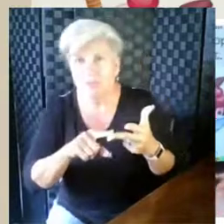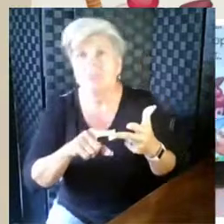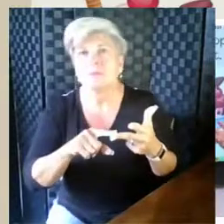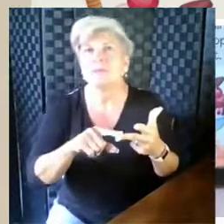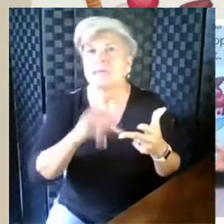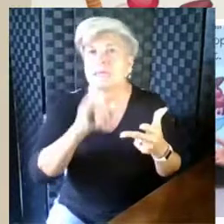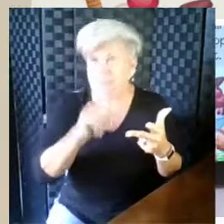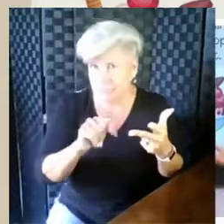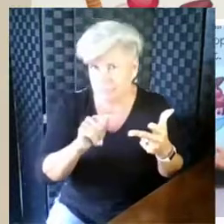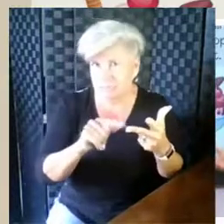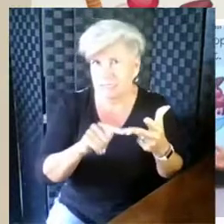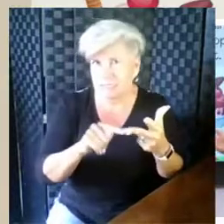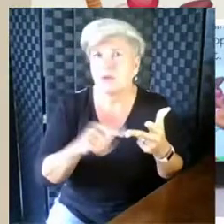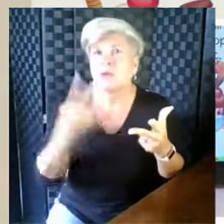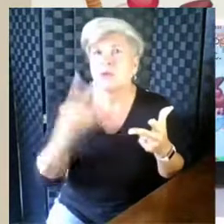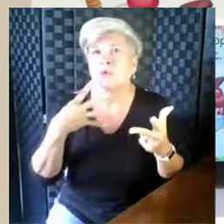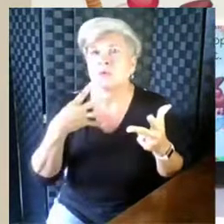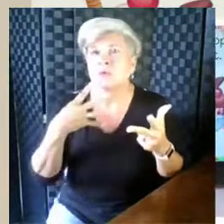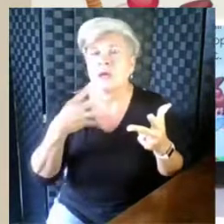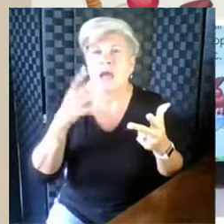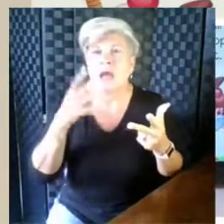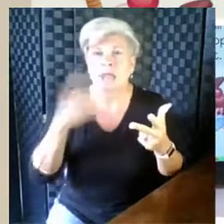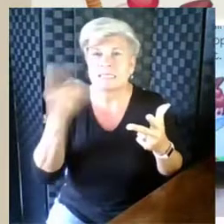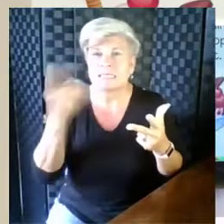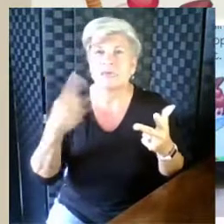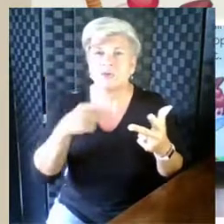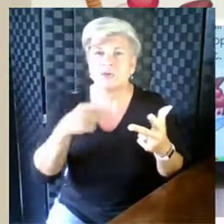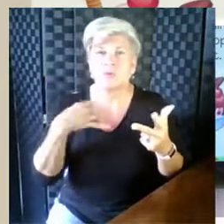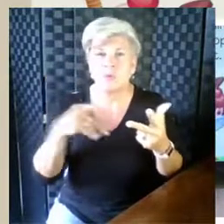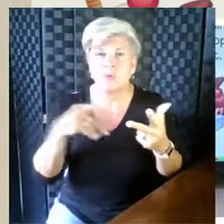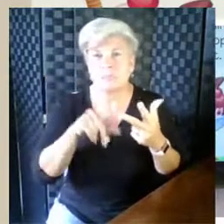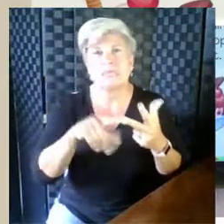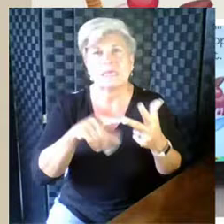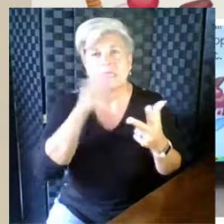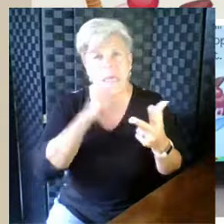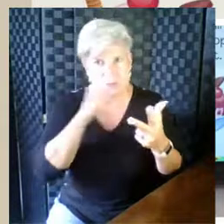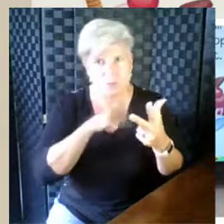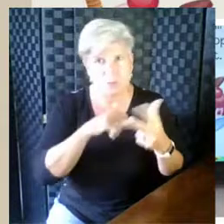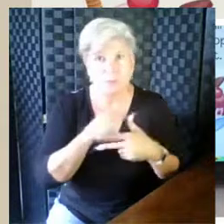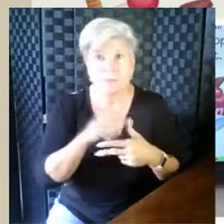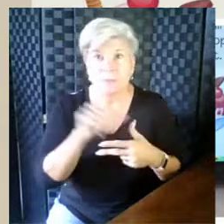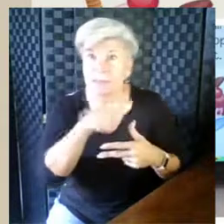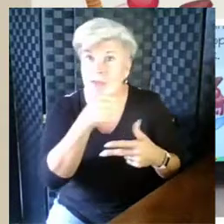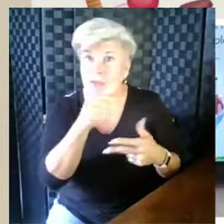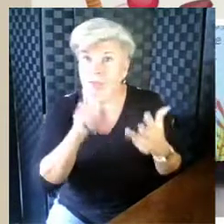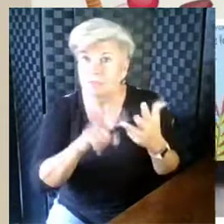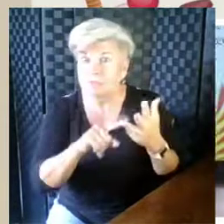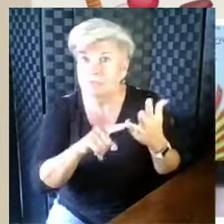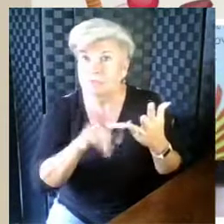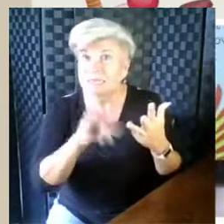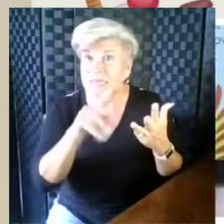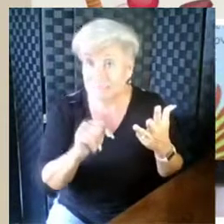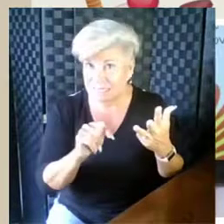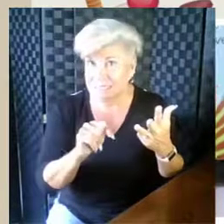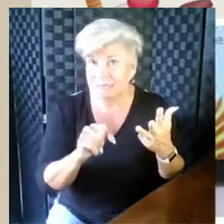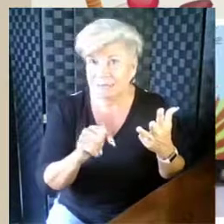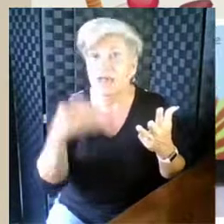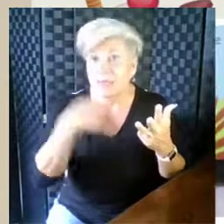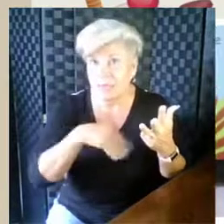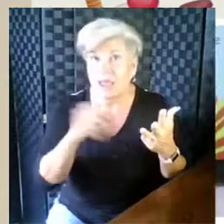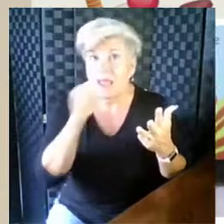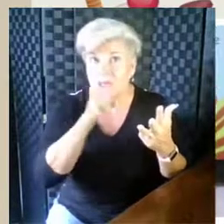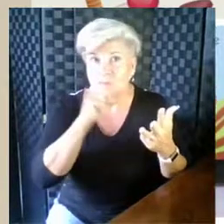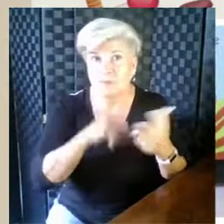same thing. So the it I highlighted was referring to the ice cream. There's another it. It's also referring to the ice